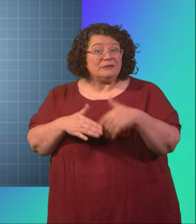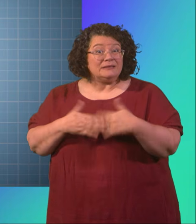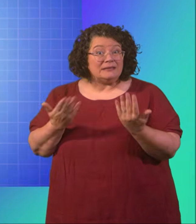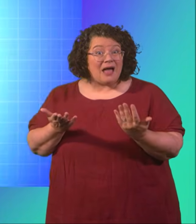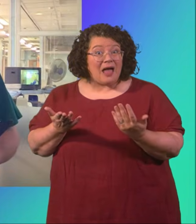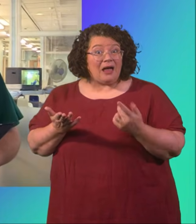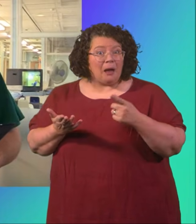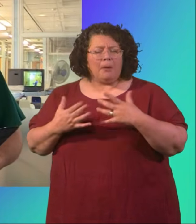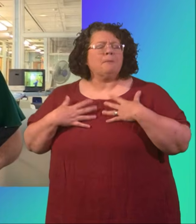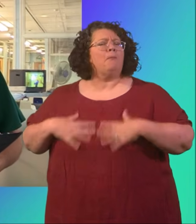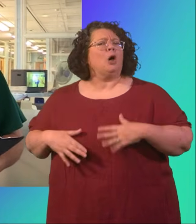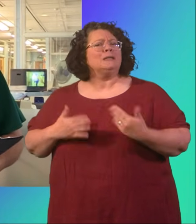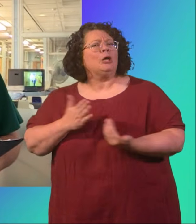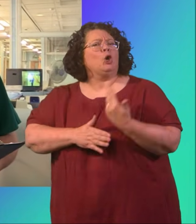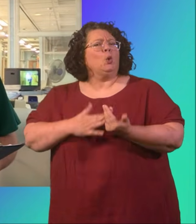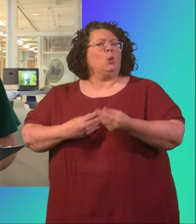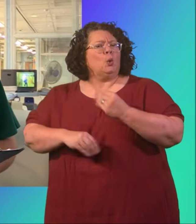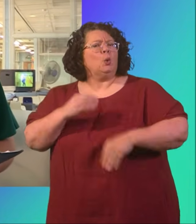too.